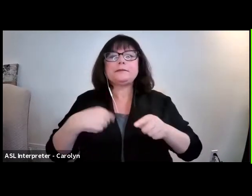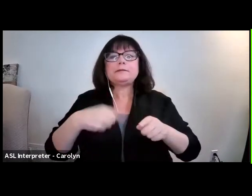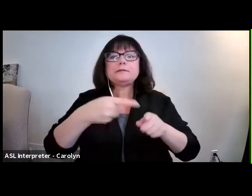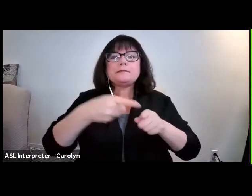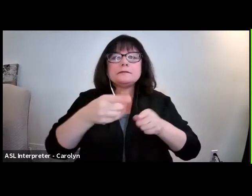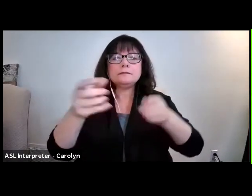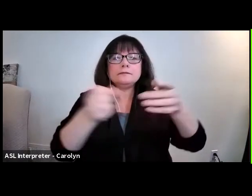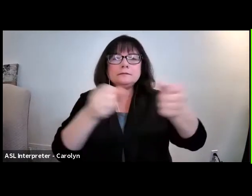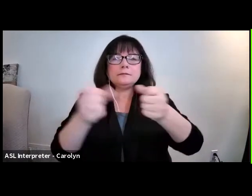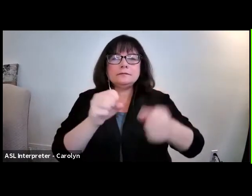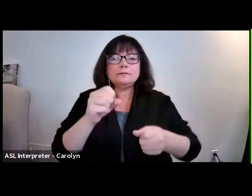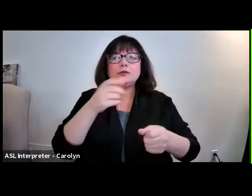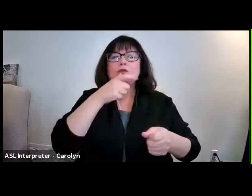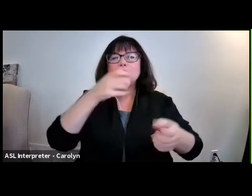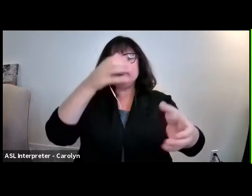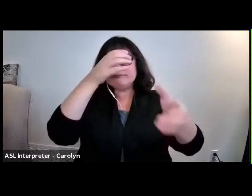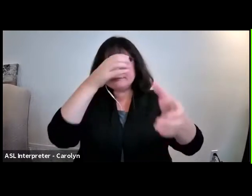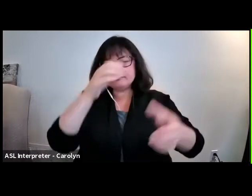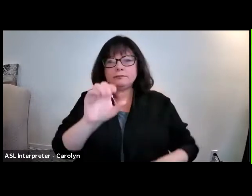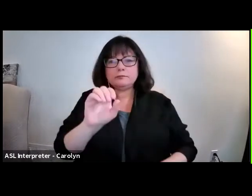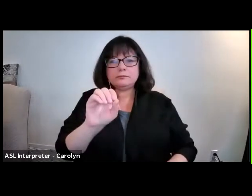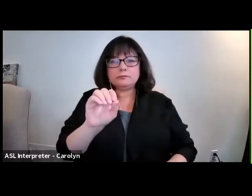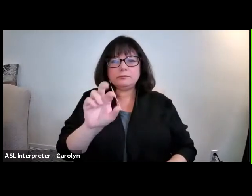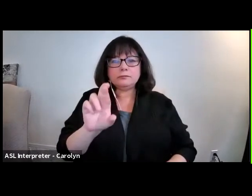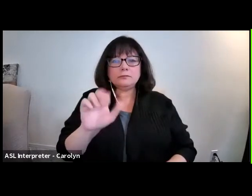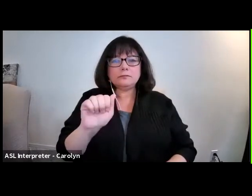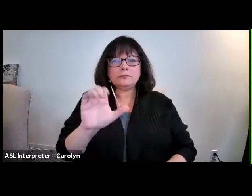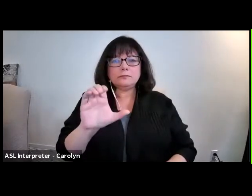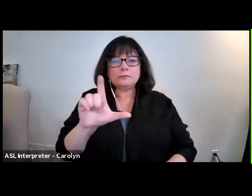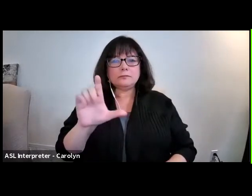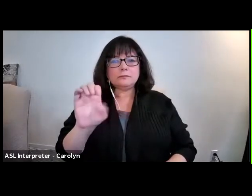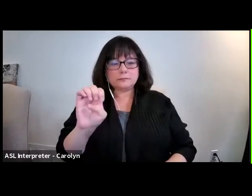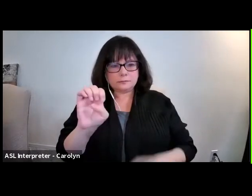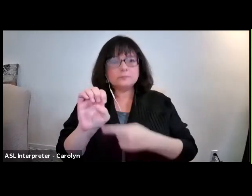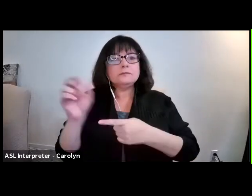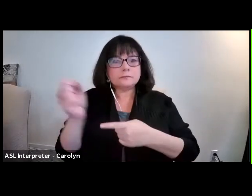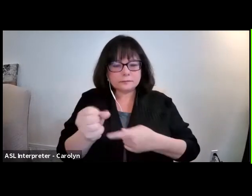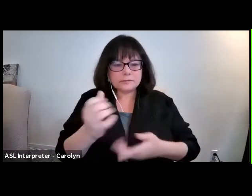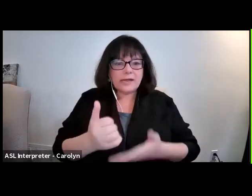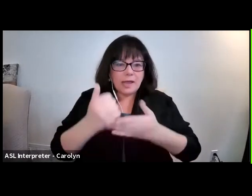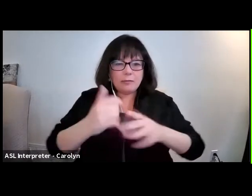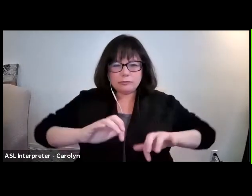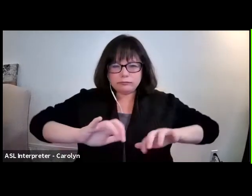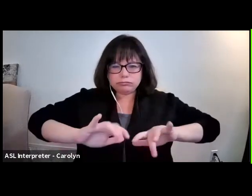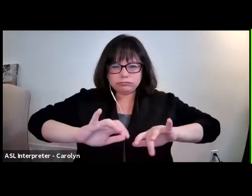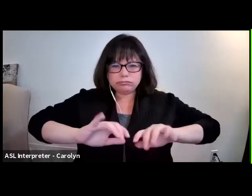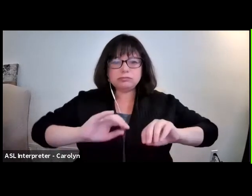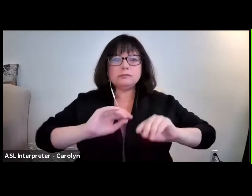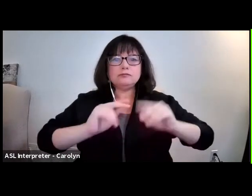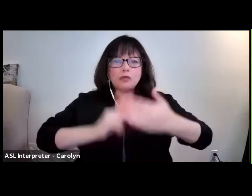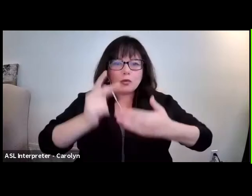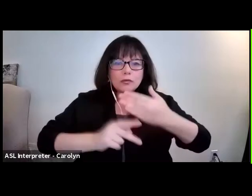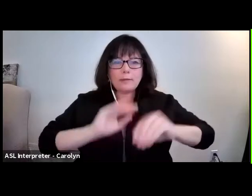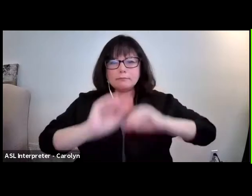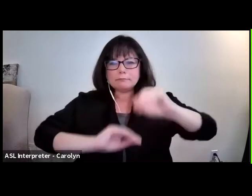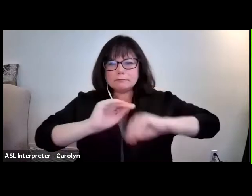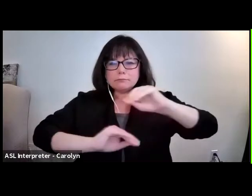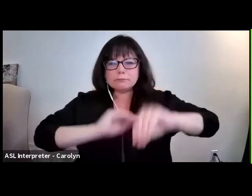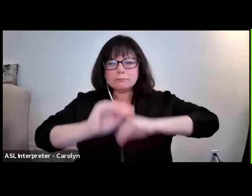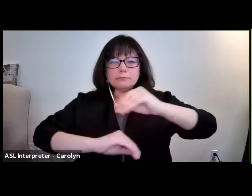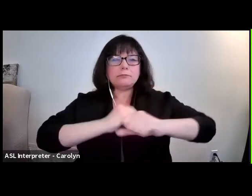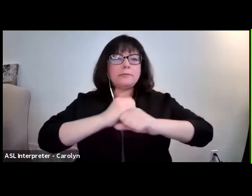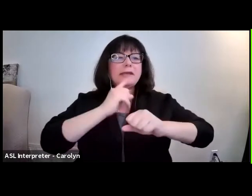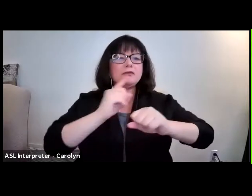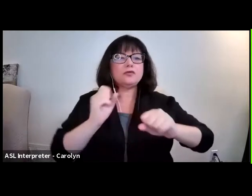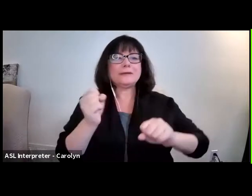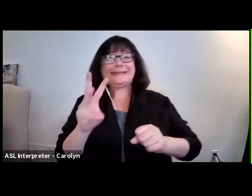to maximize a quick turnaround to the fix. And throughout last week, the system has maintained a fast